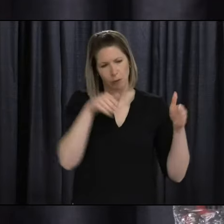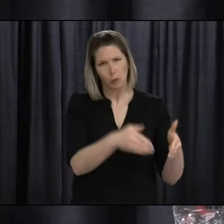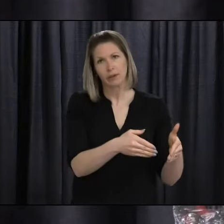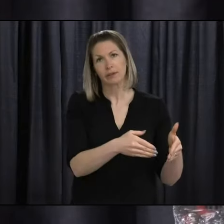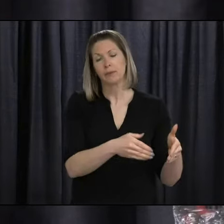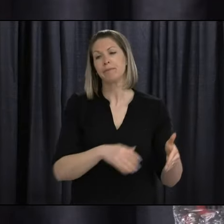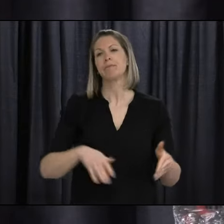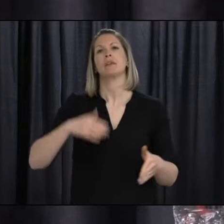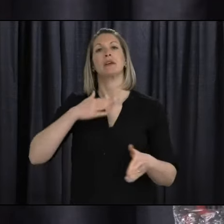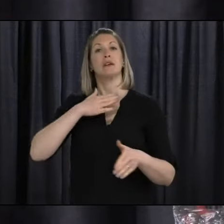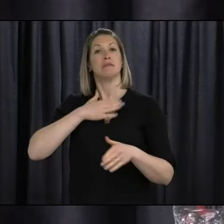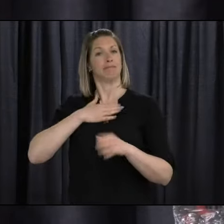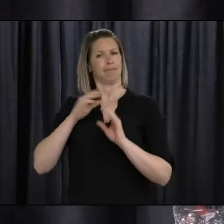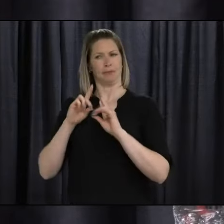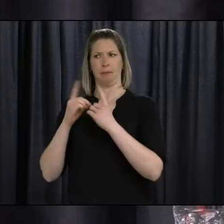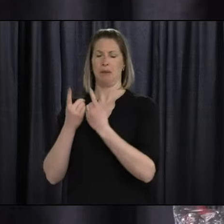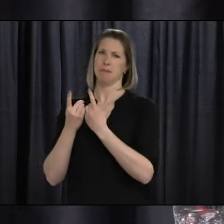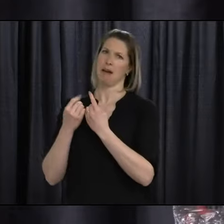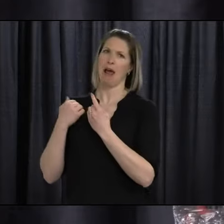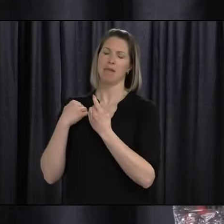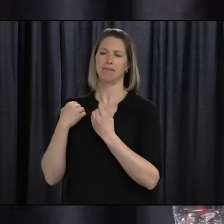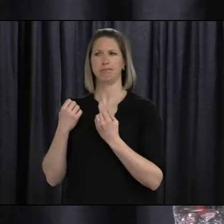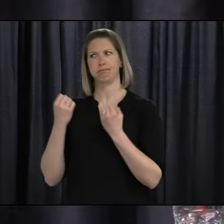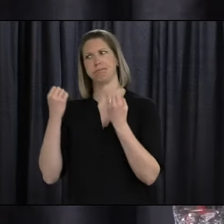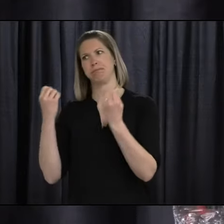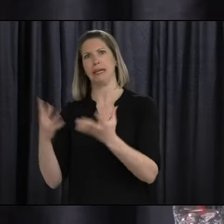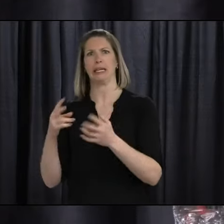whole variety of issues that face the public.